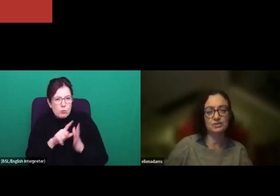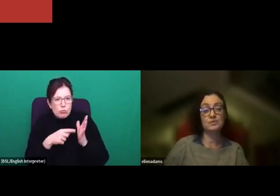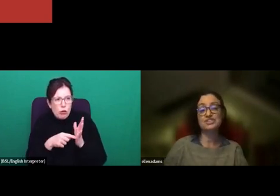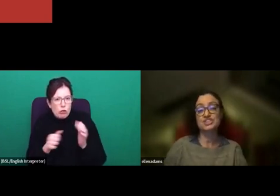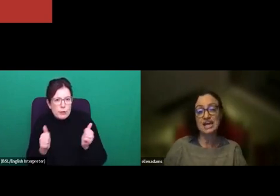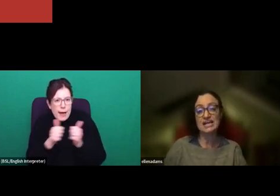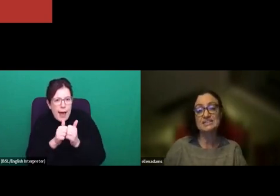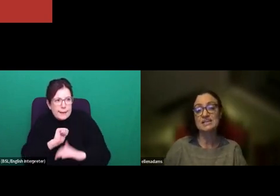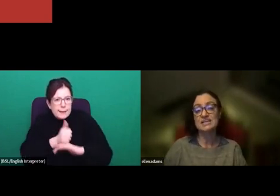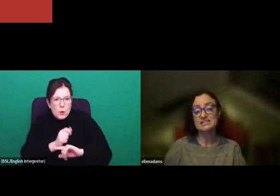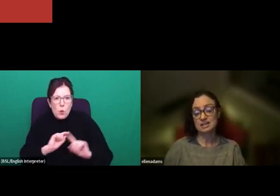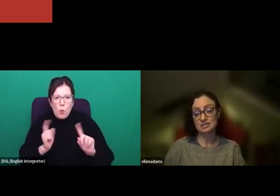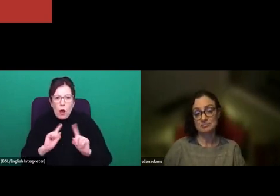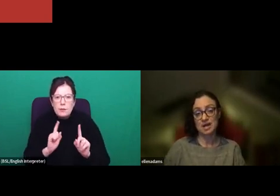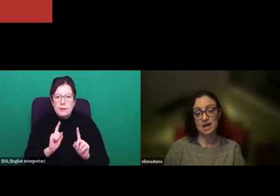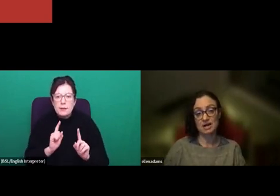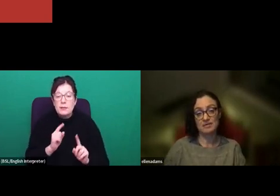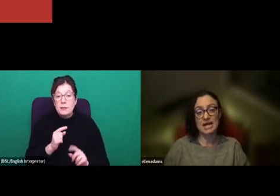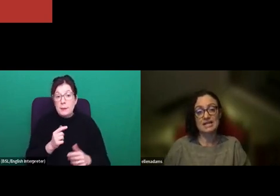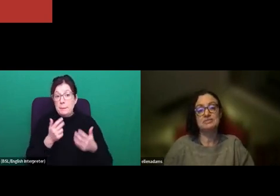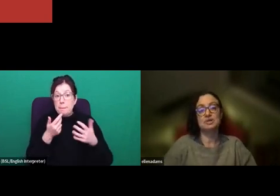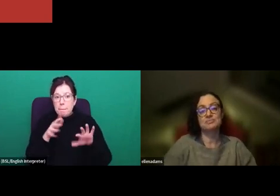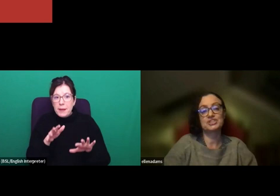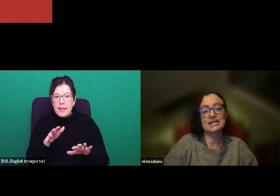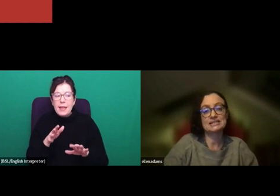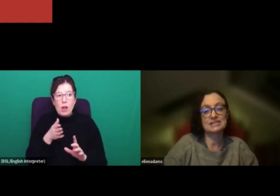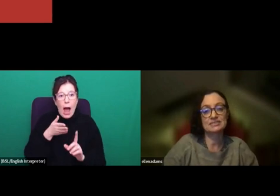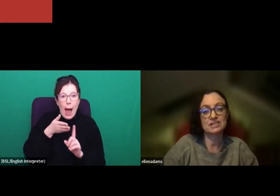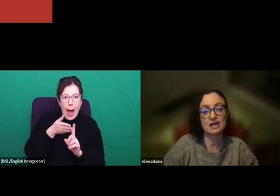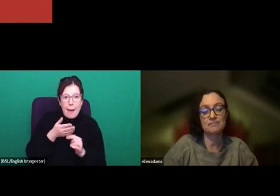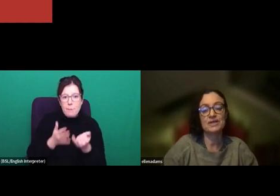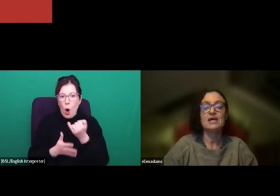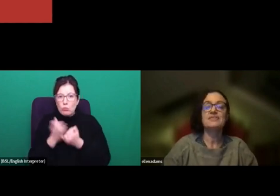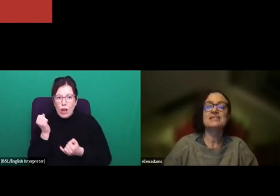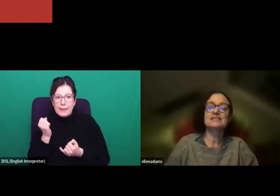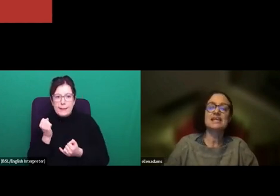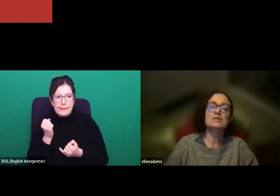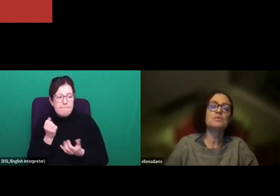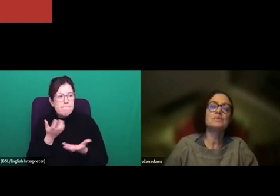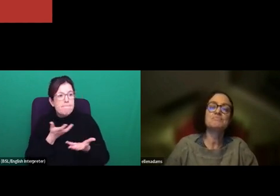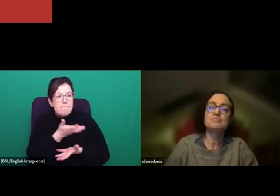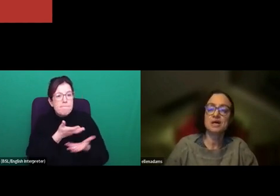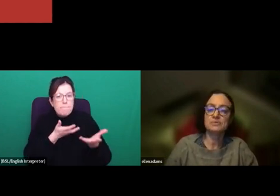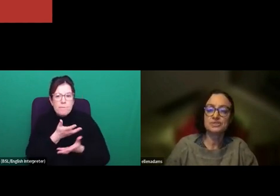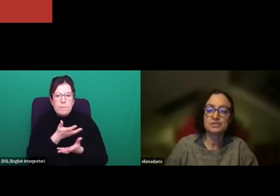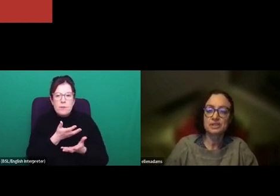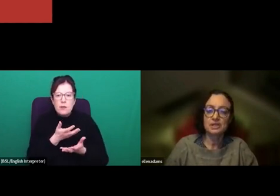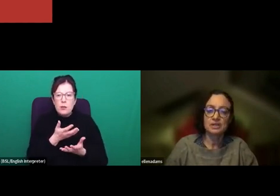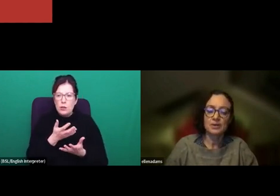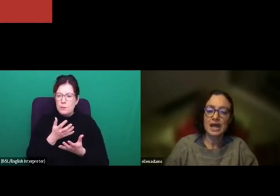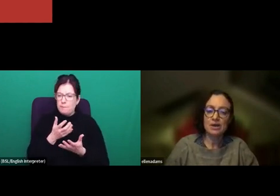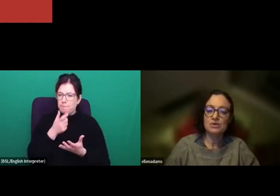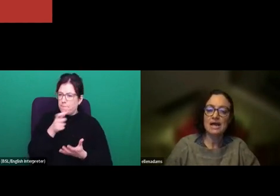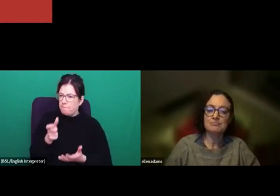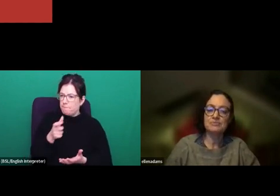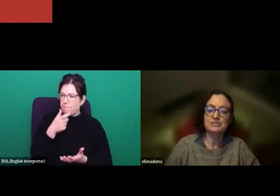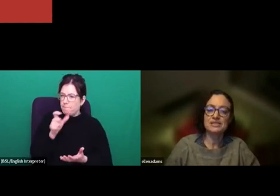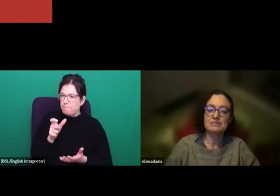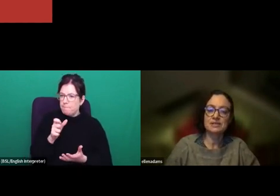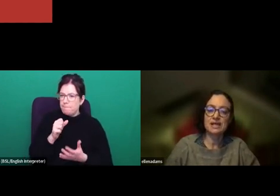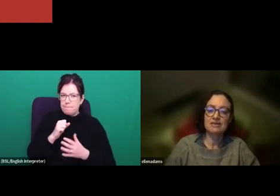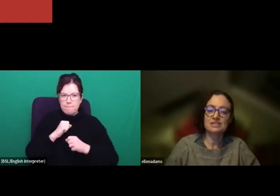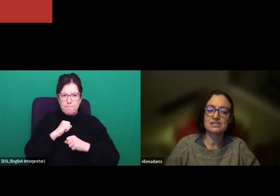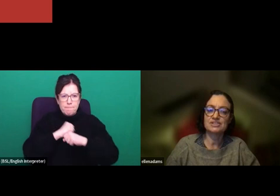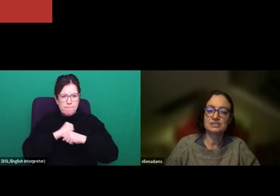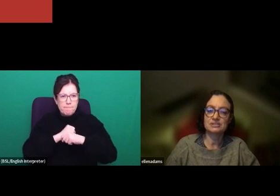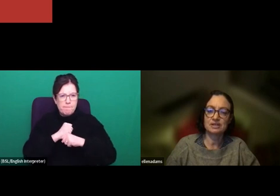would do. We shared some aims and objectives. This keyword promote, you know, how can